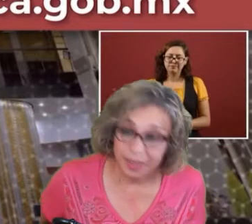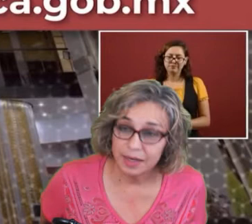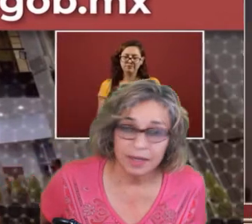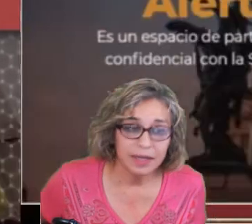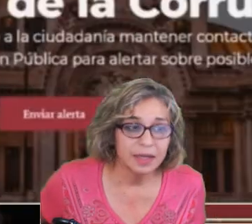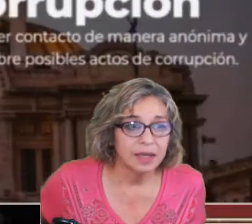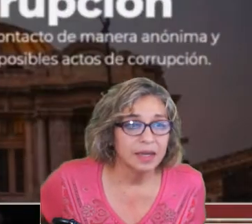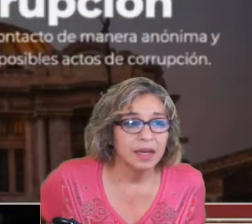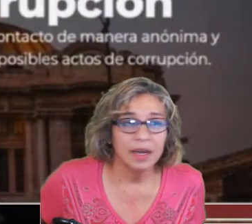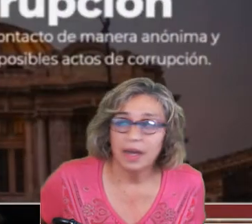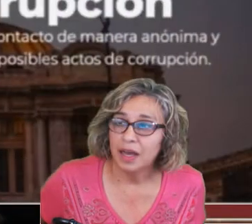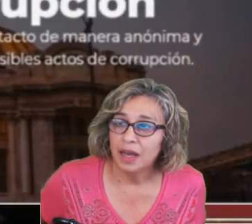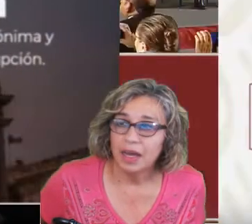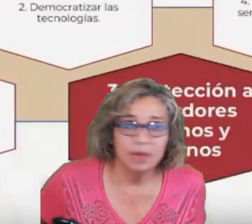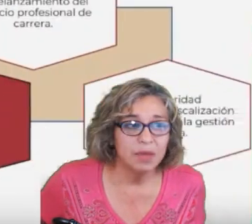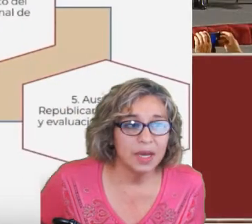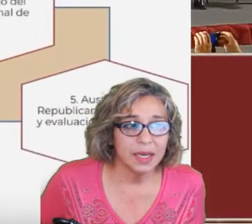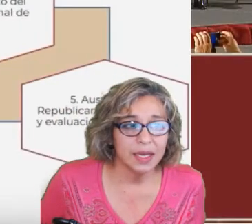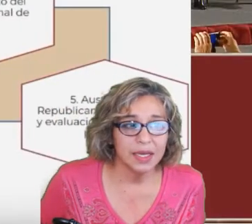mine.